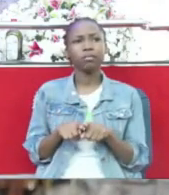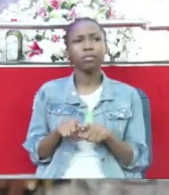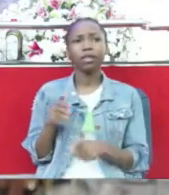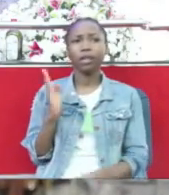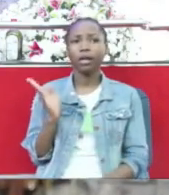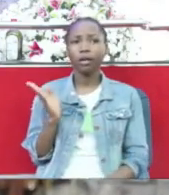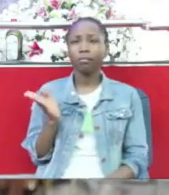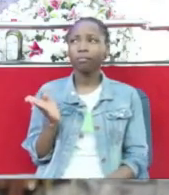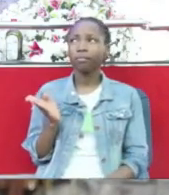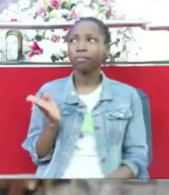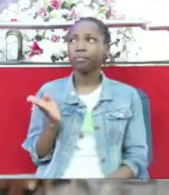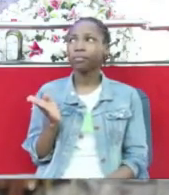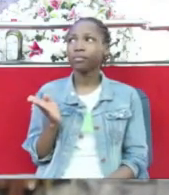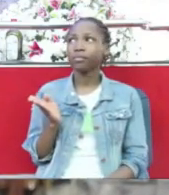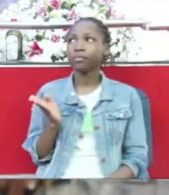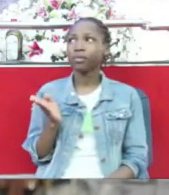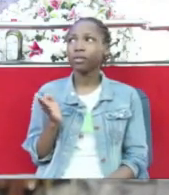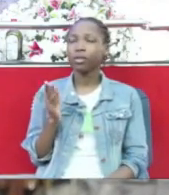tunaweza miliki?